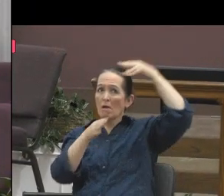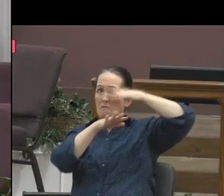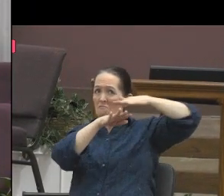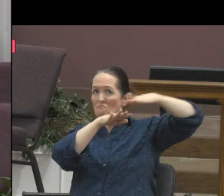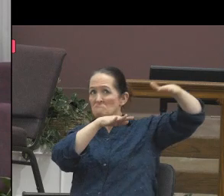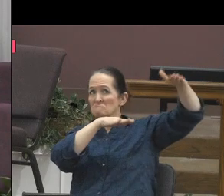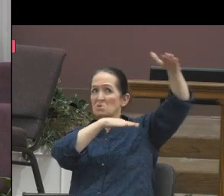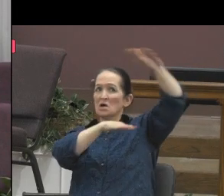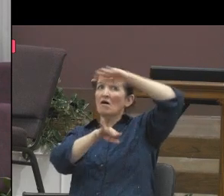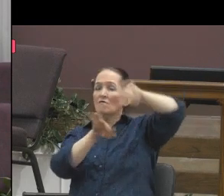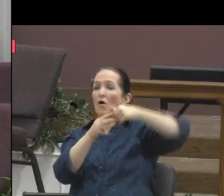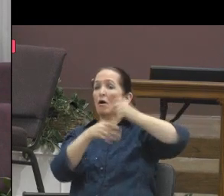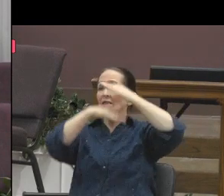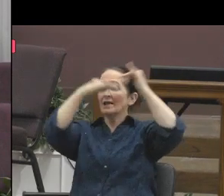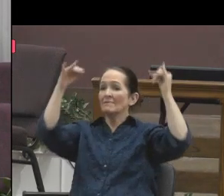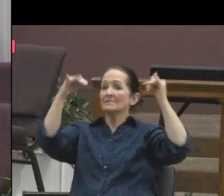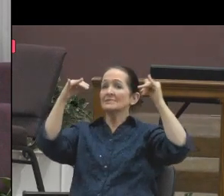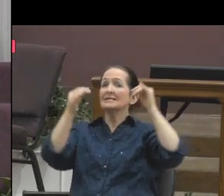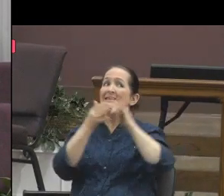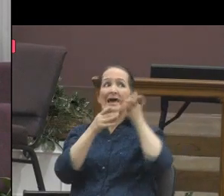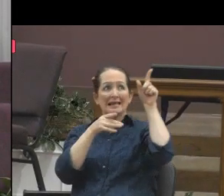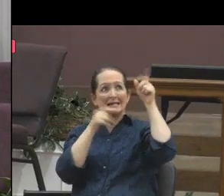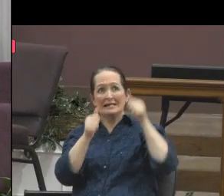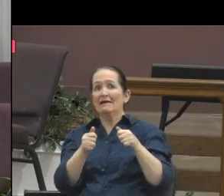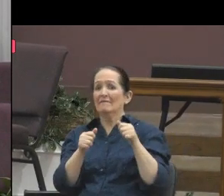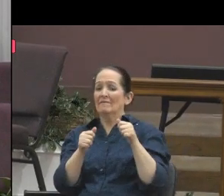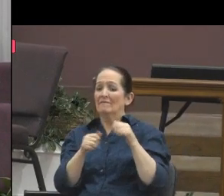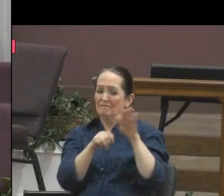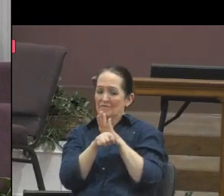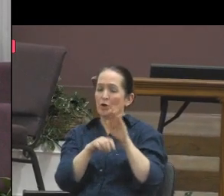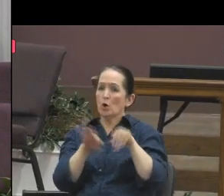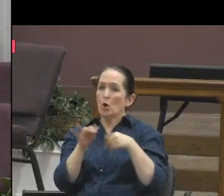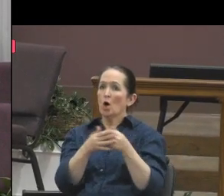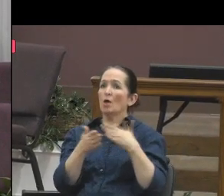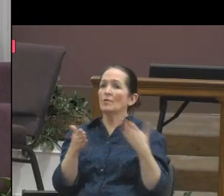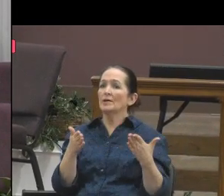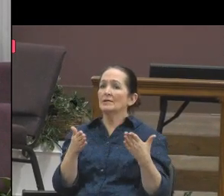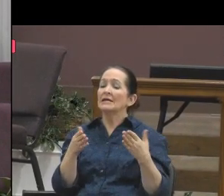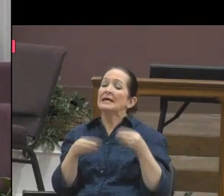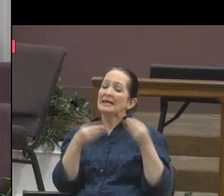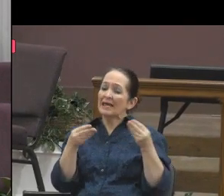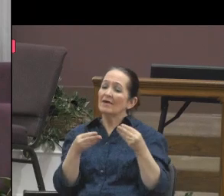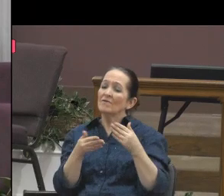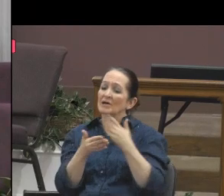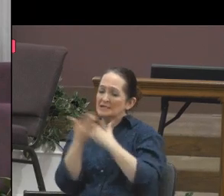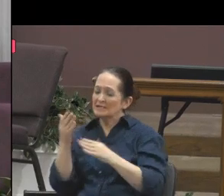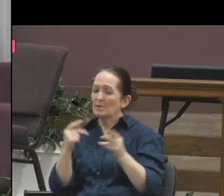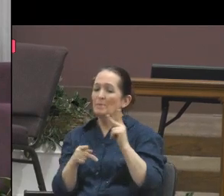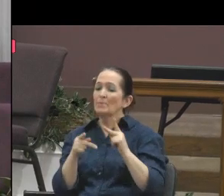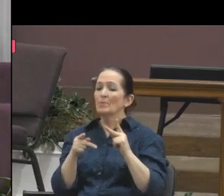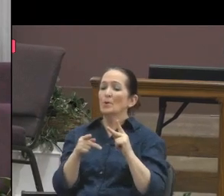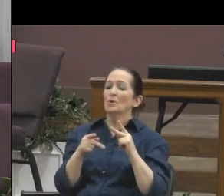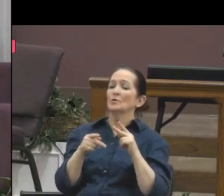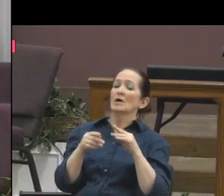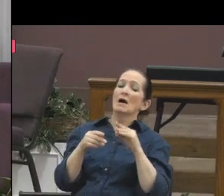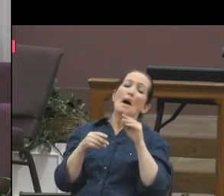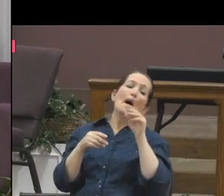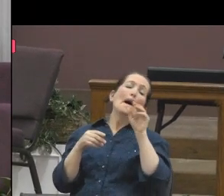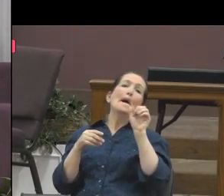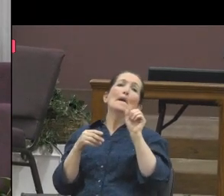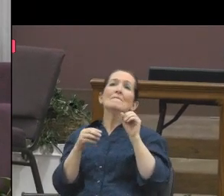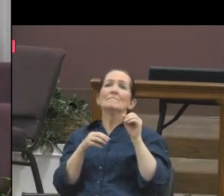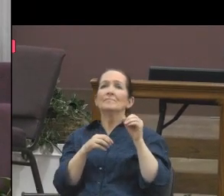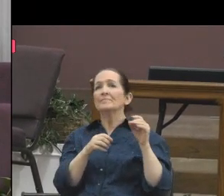heavens, so that He might fill all things. "And He gave some as apostles, and some as prophets, and some as evangelists, and